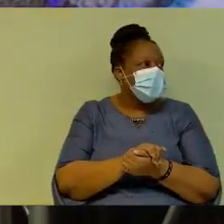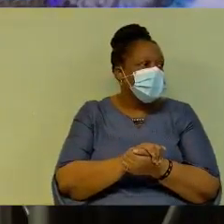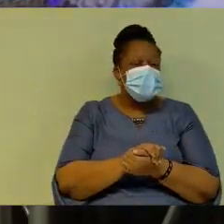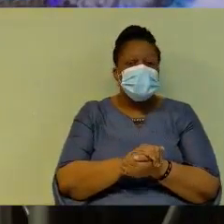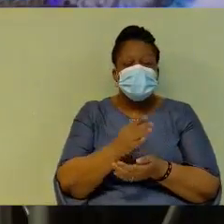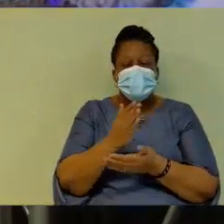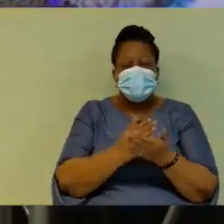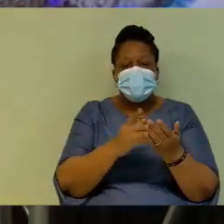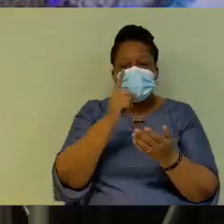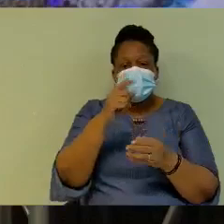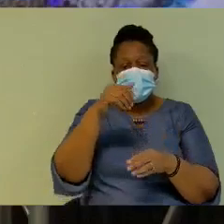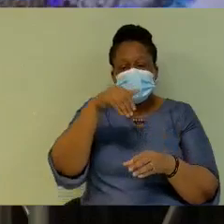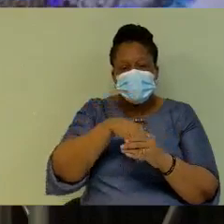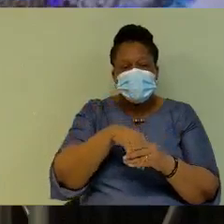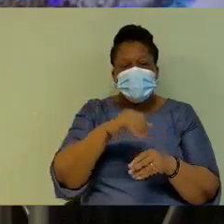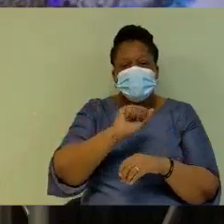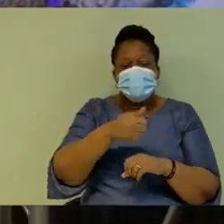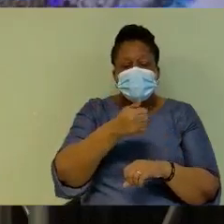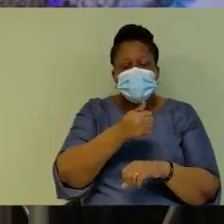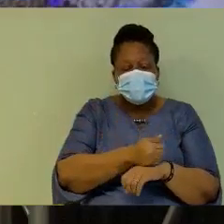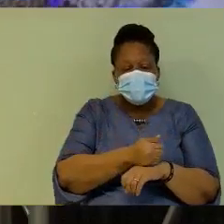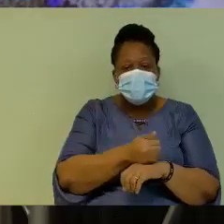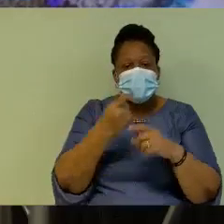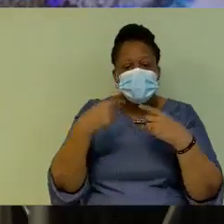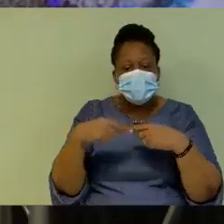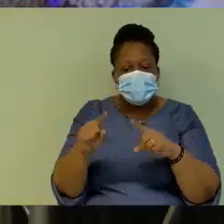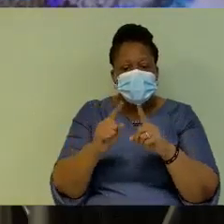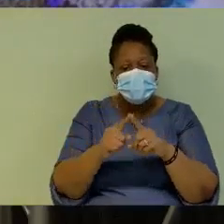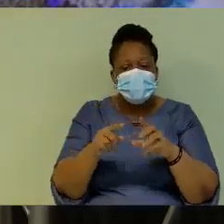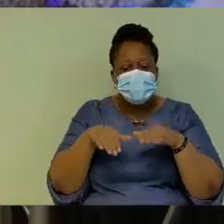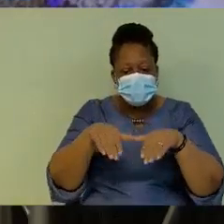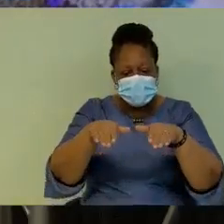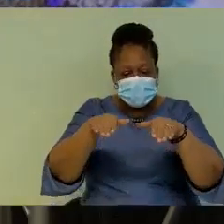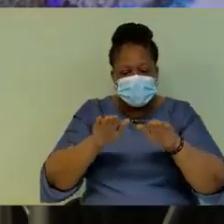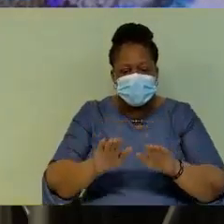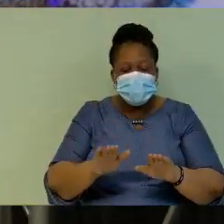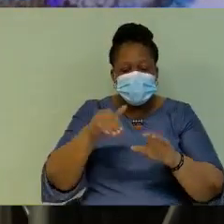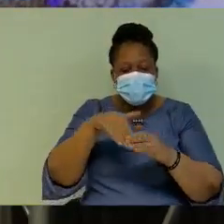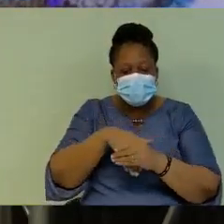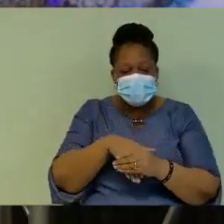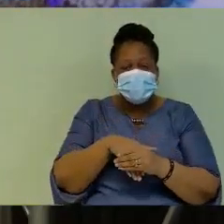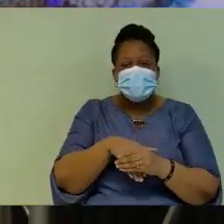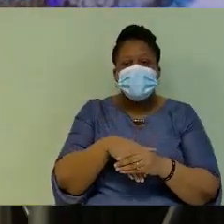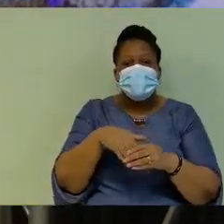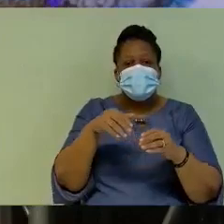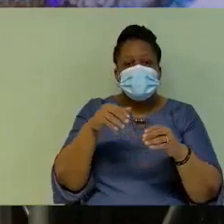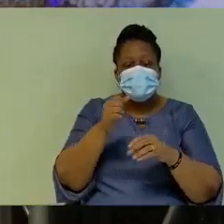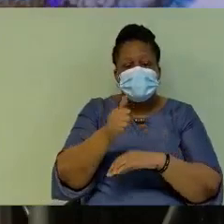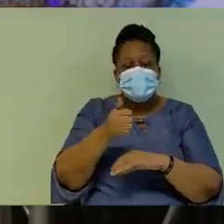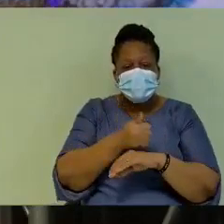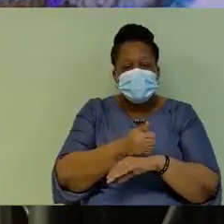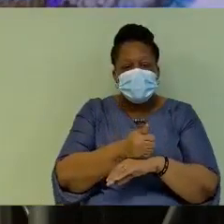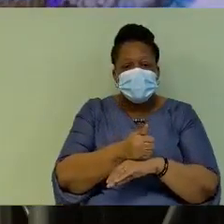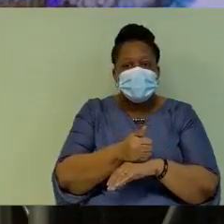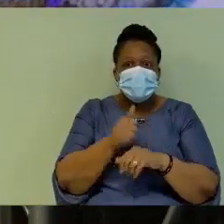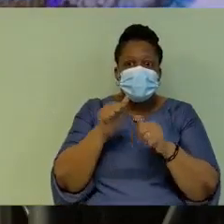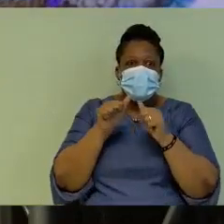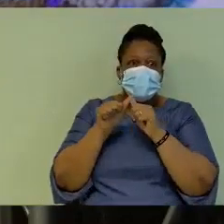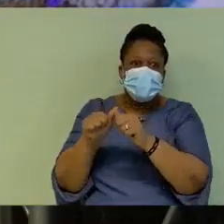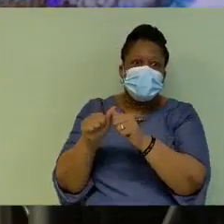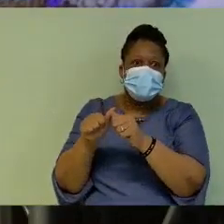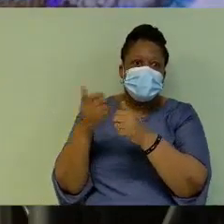Antigua who would have left the Federation to bury his father. And then, of course, with LIAT closing down, he was stranded. That young